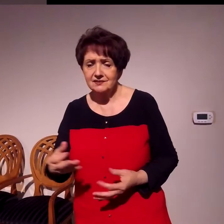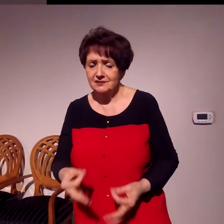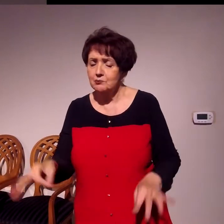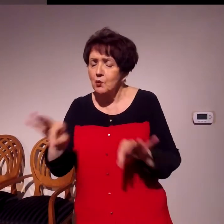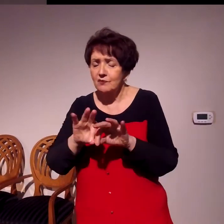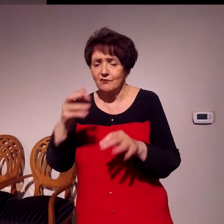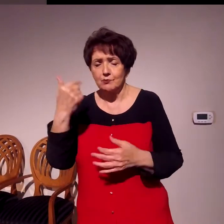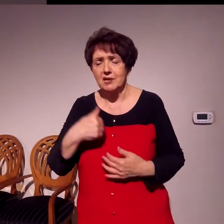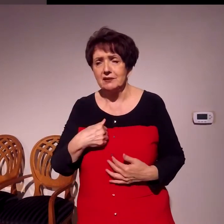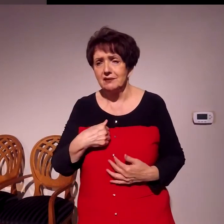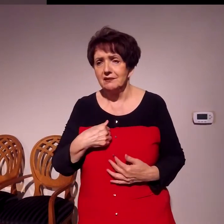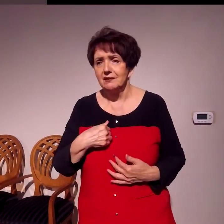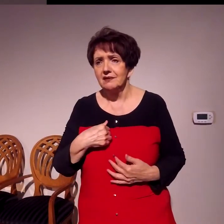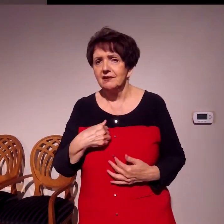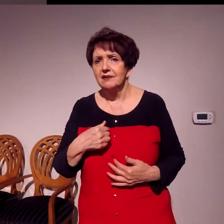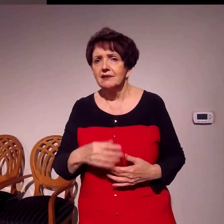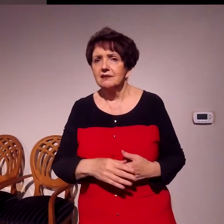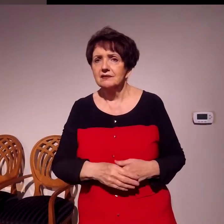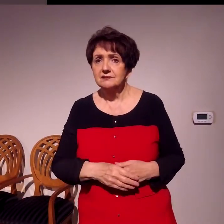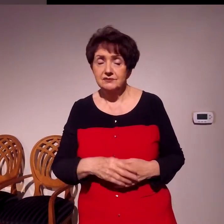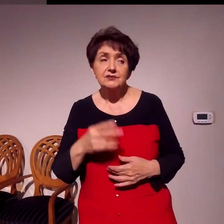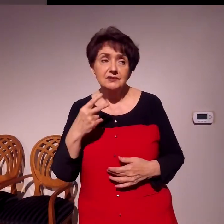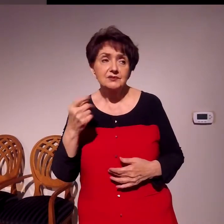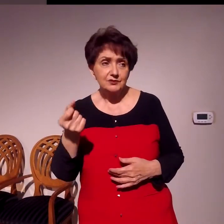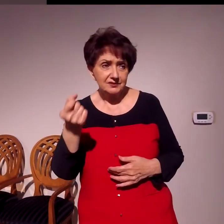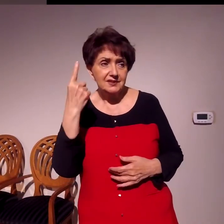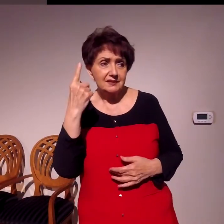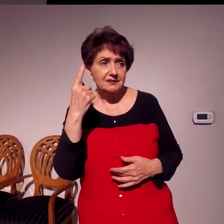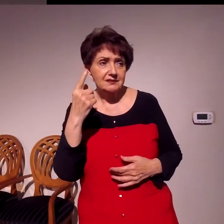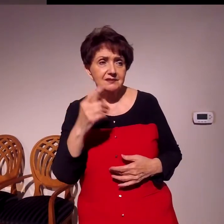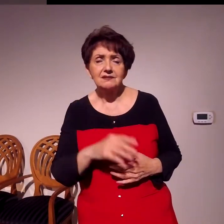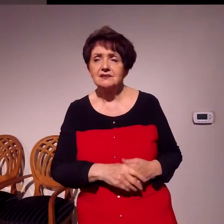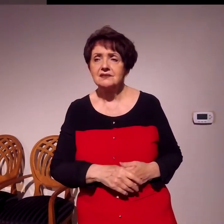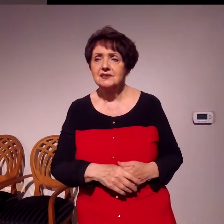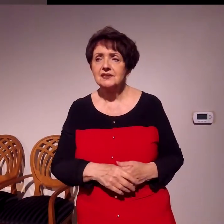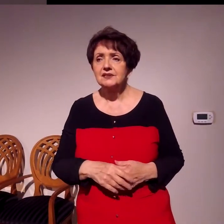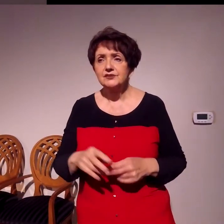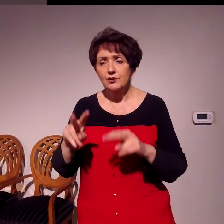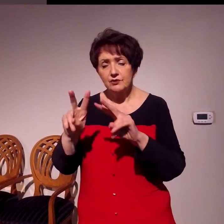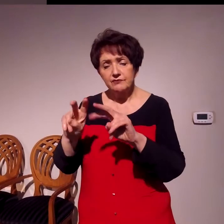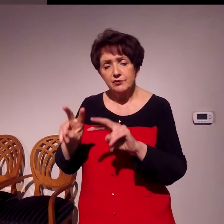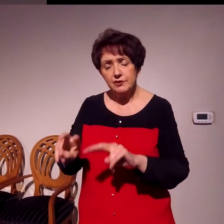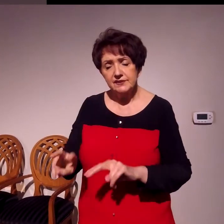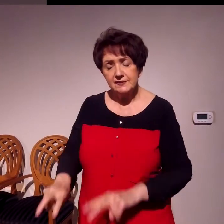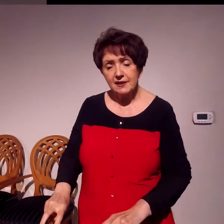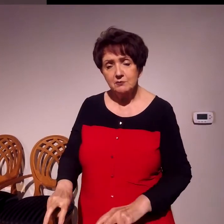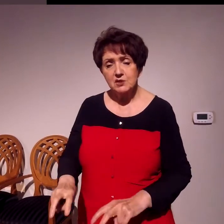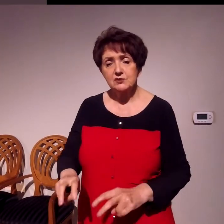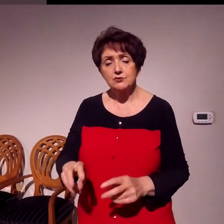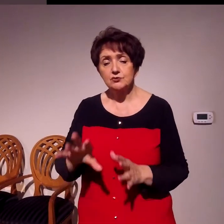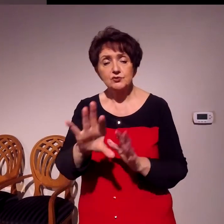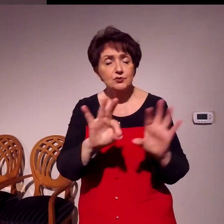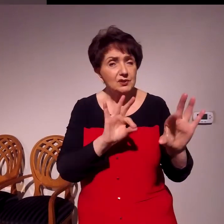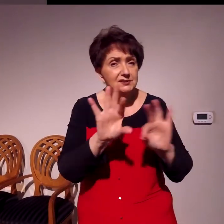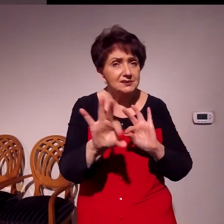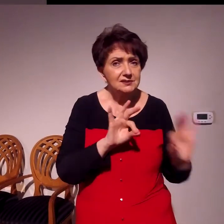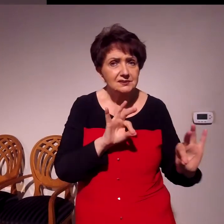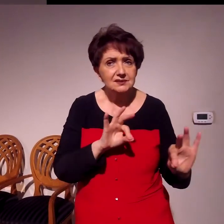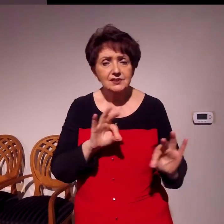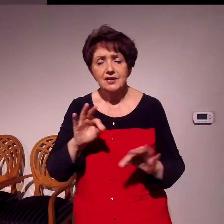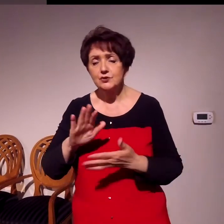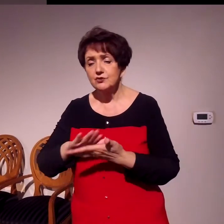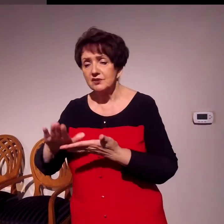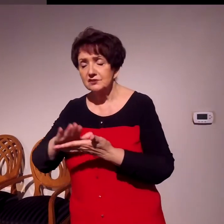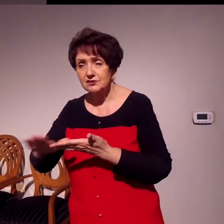or do you see? So when we examine our choices and our excuses, what they